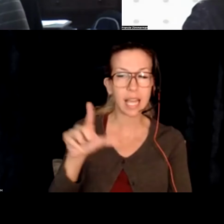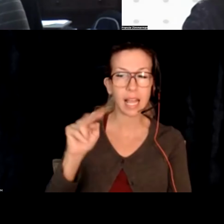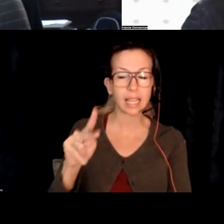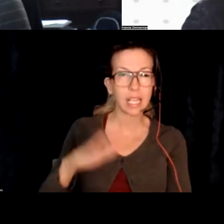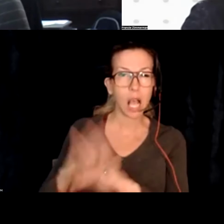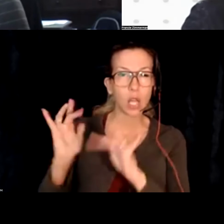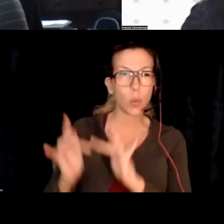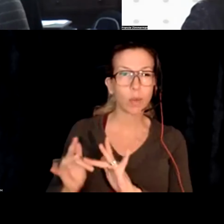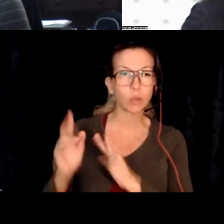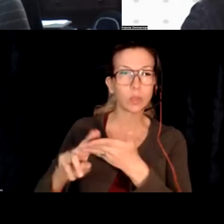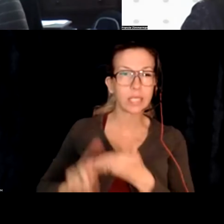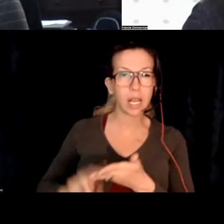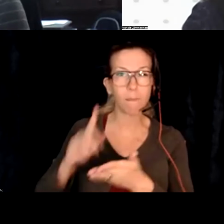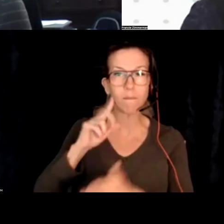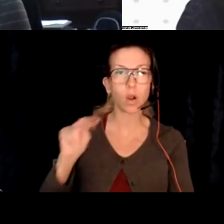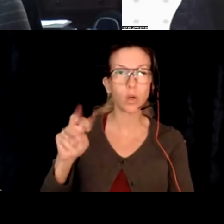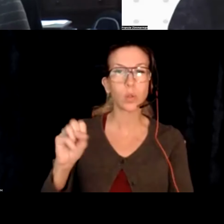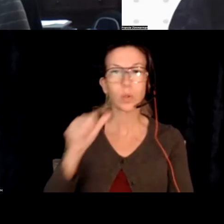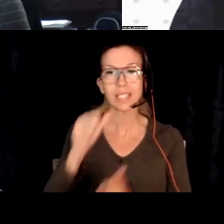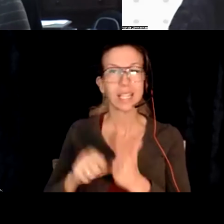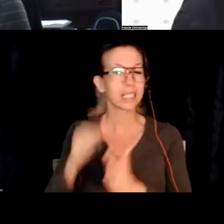up for the newsletter is not working.